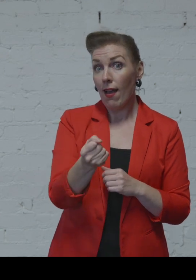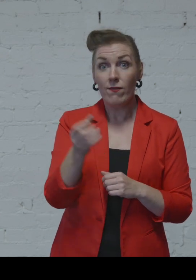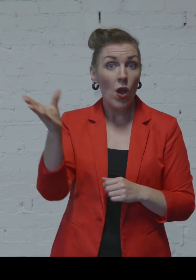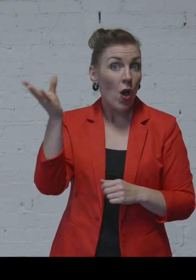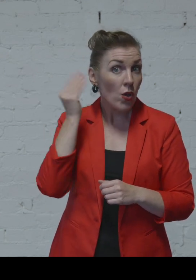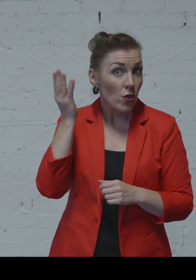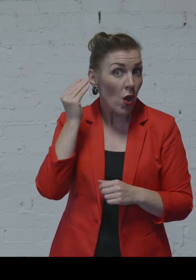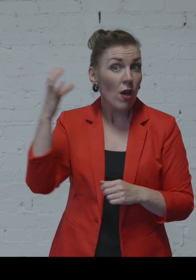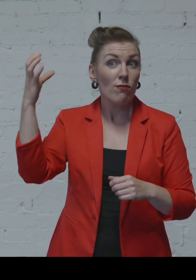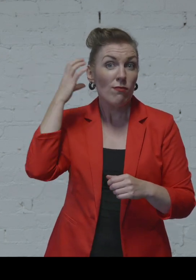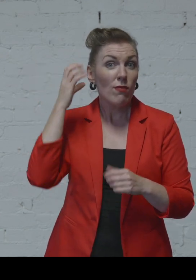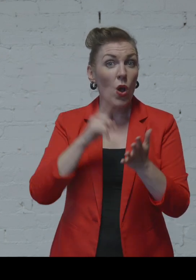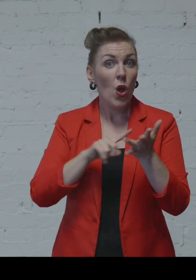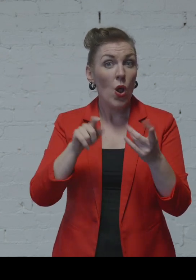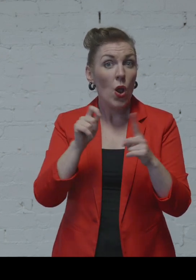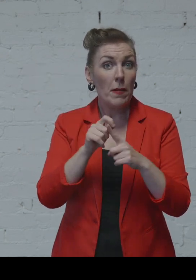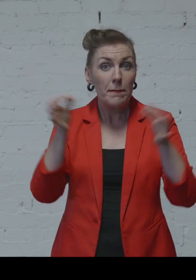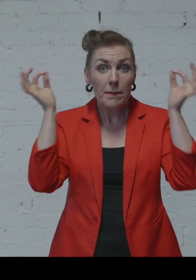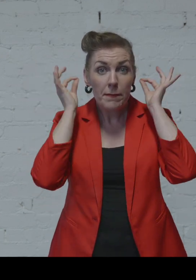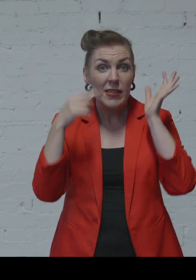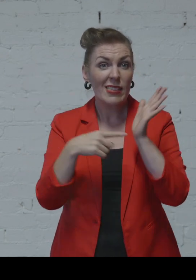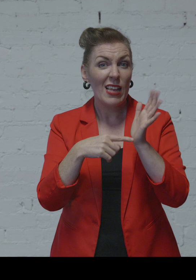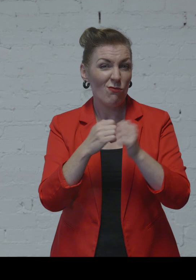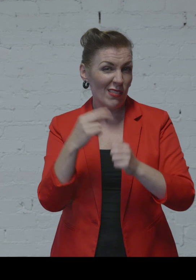There is an audio loop in this area.